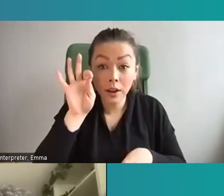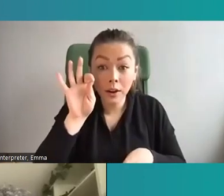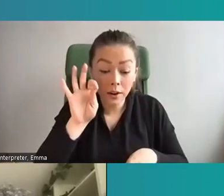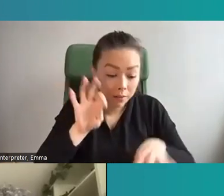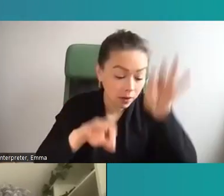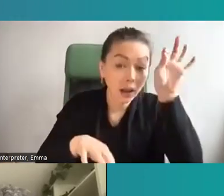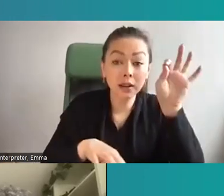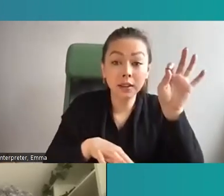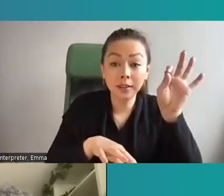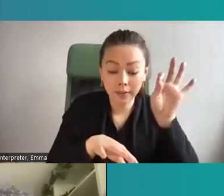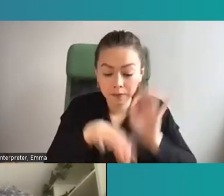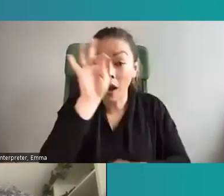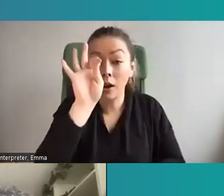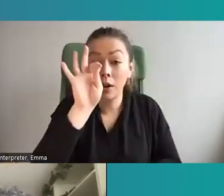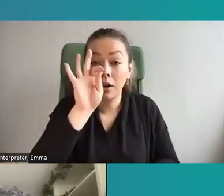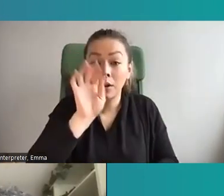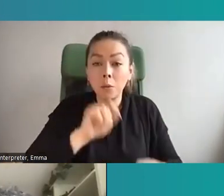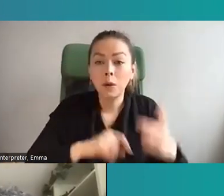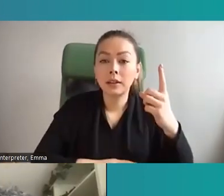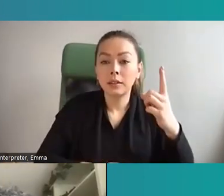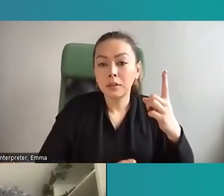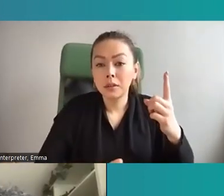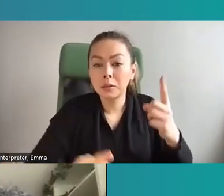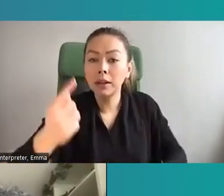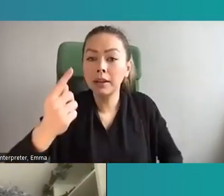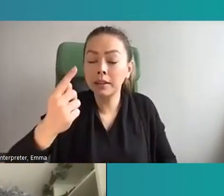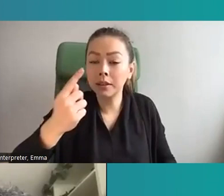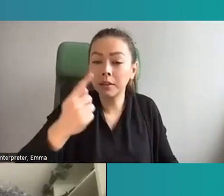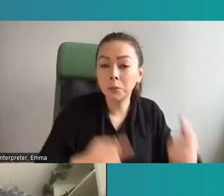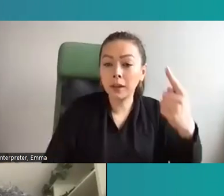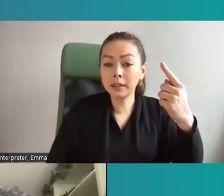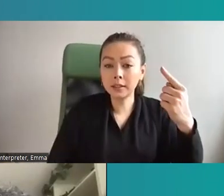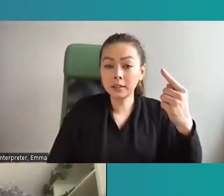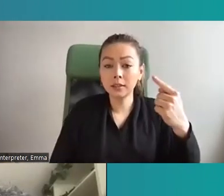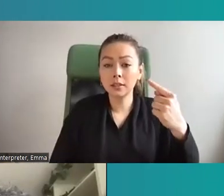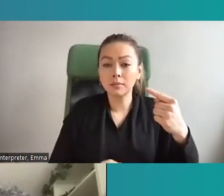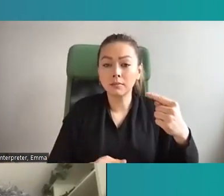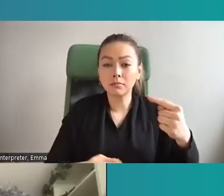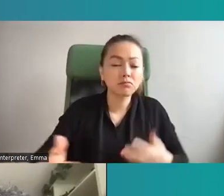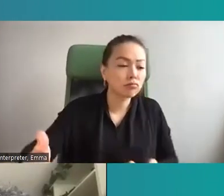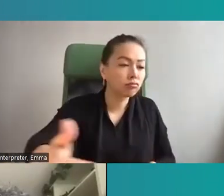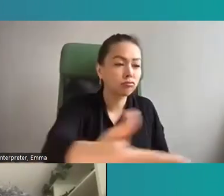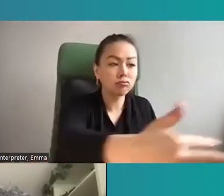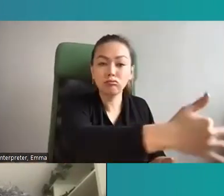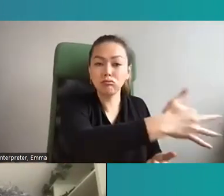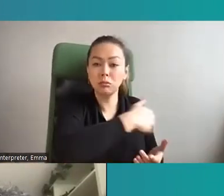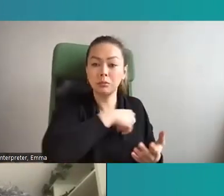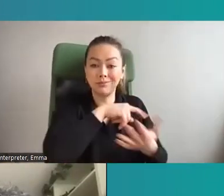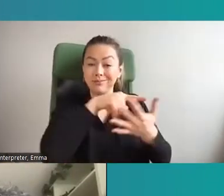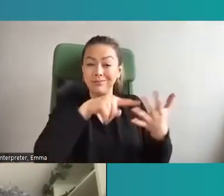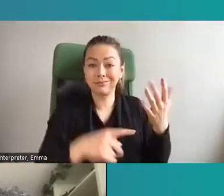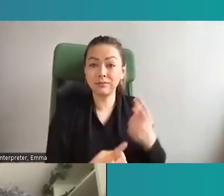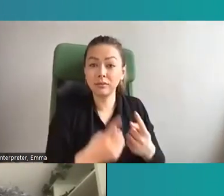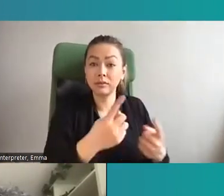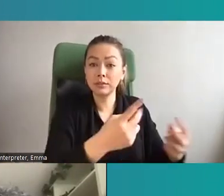at a time, their leader, first of all. And they're coming into our midst to come and visit us and to bring us